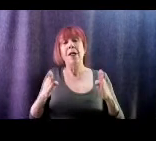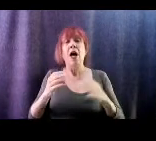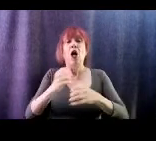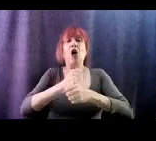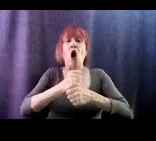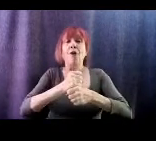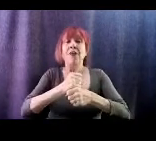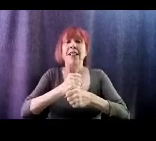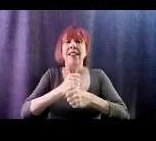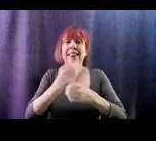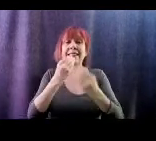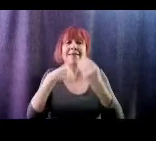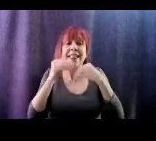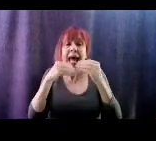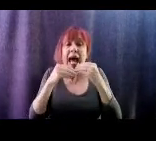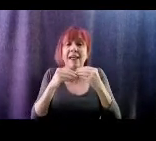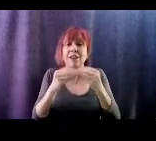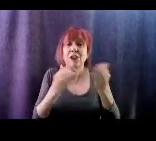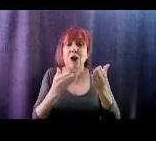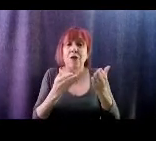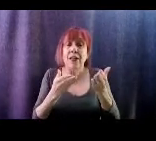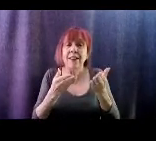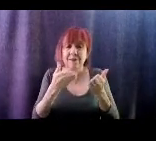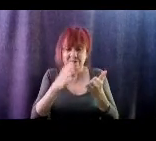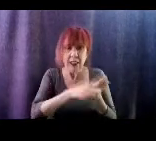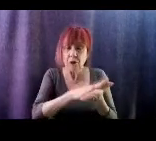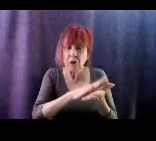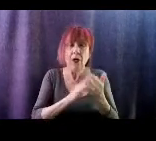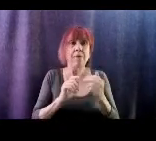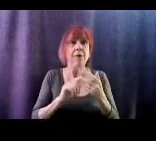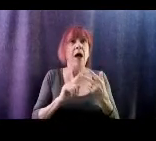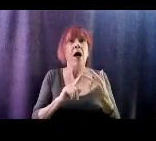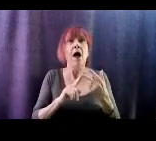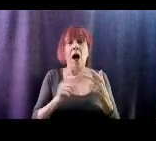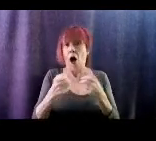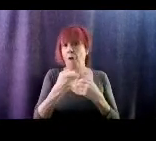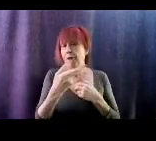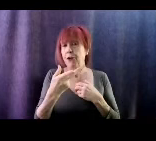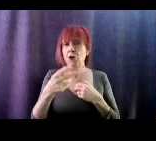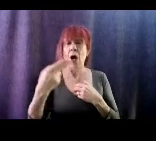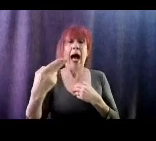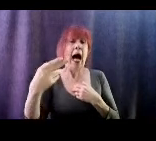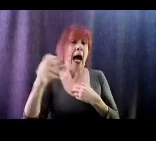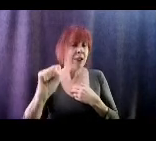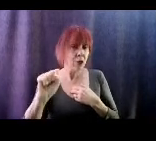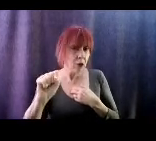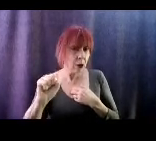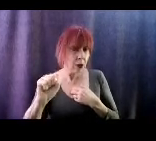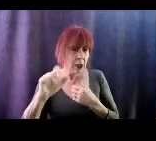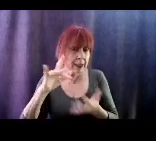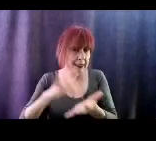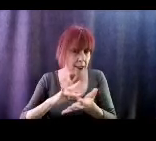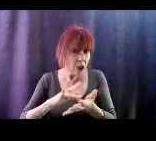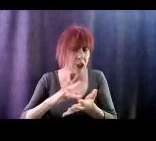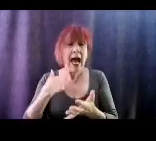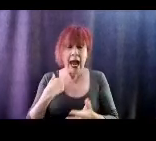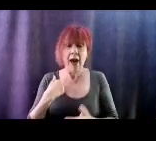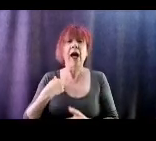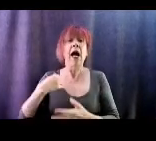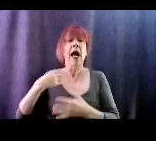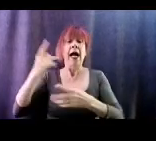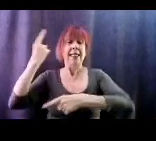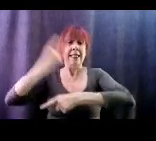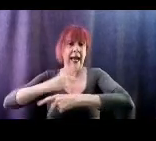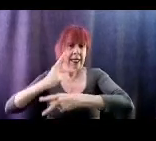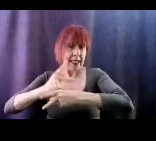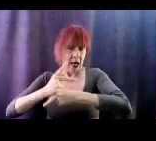school, or they help in some of our high schools around the state of West Virginia have daycares within their schools, and so they can help